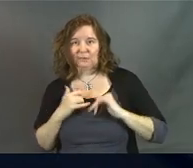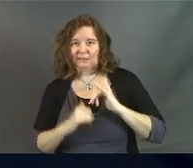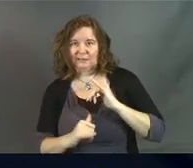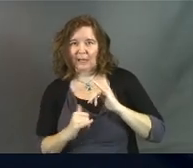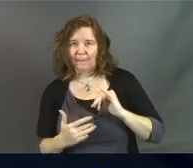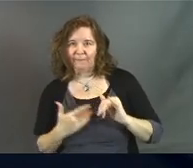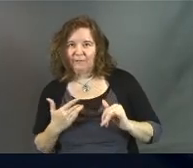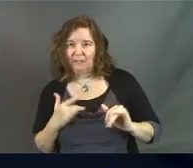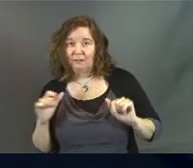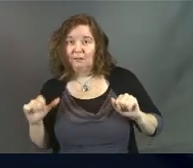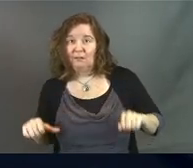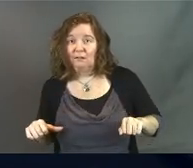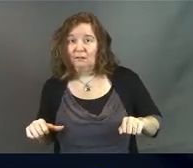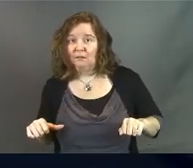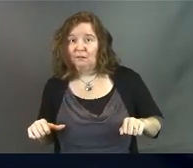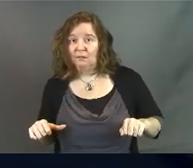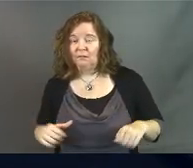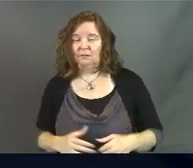person felt?